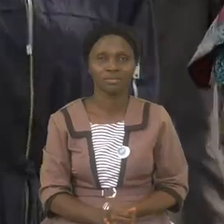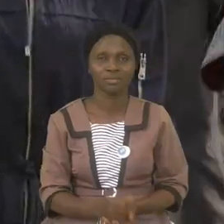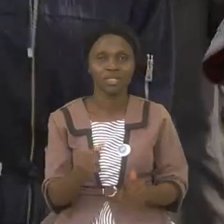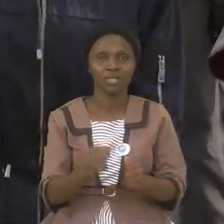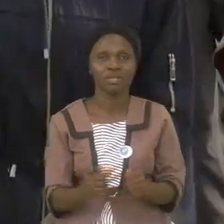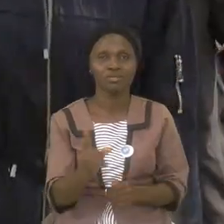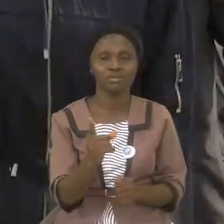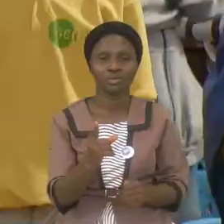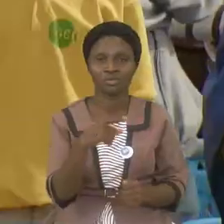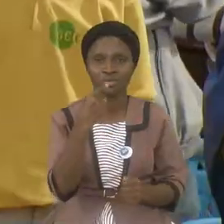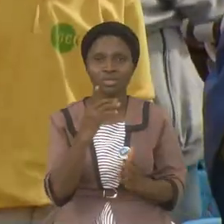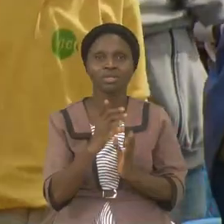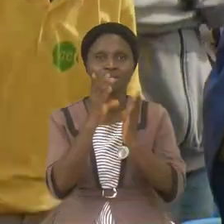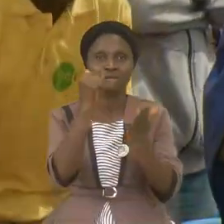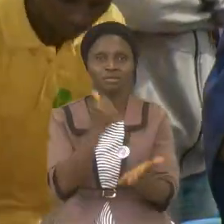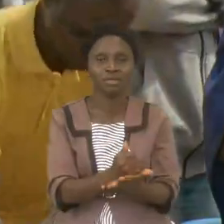said another